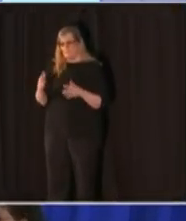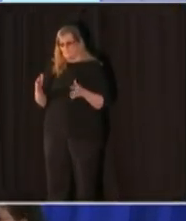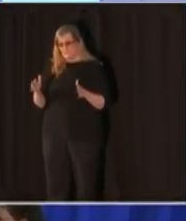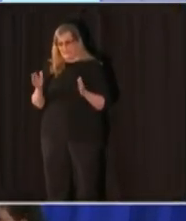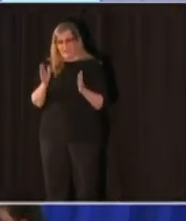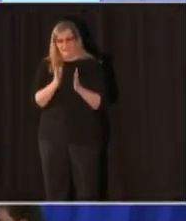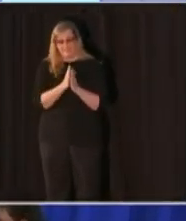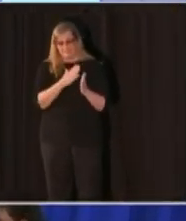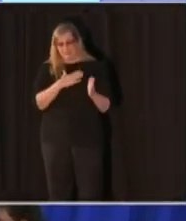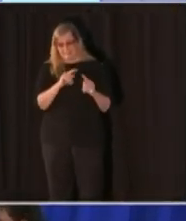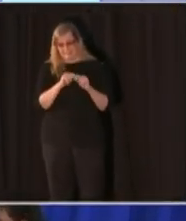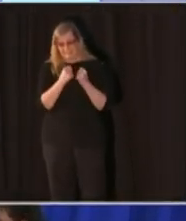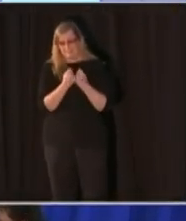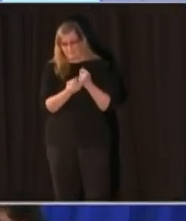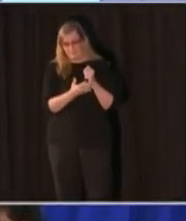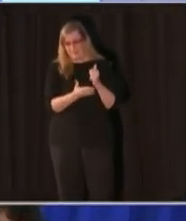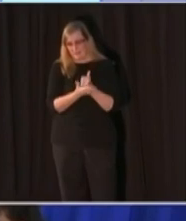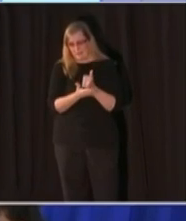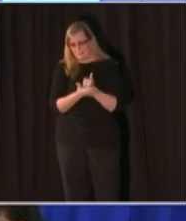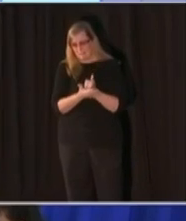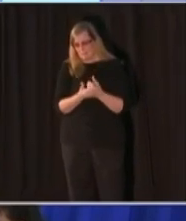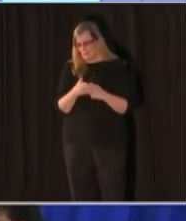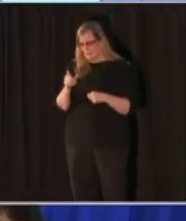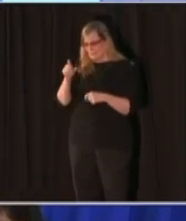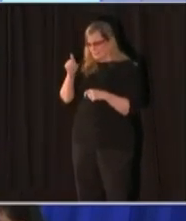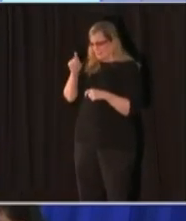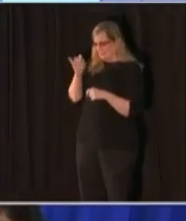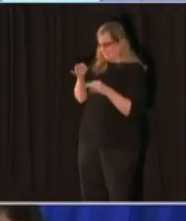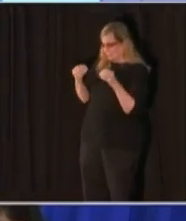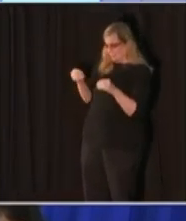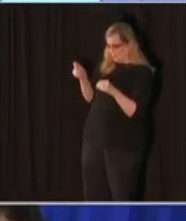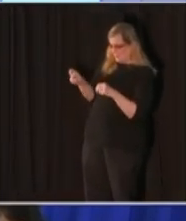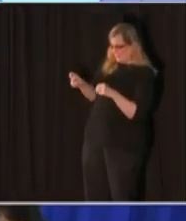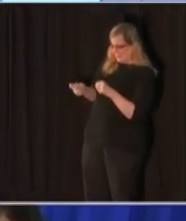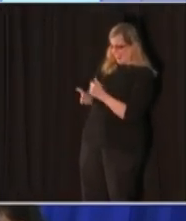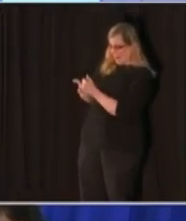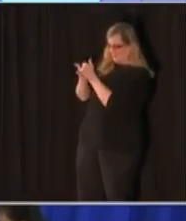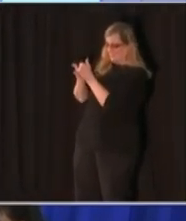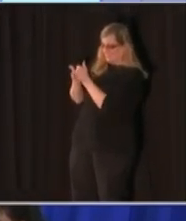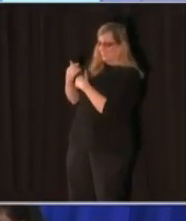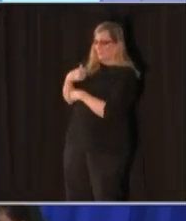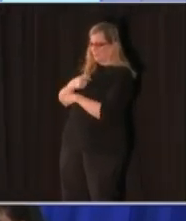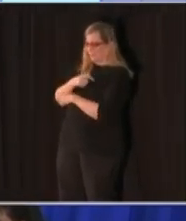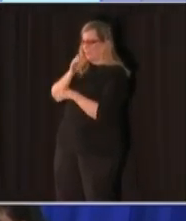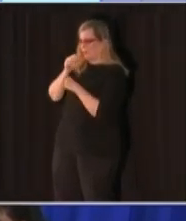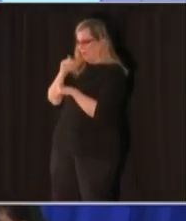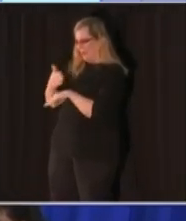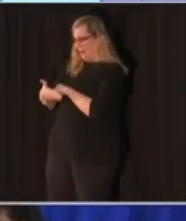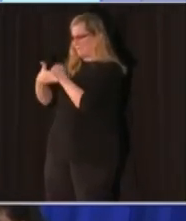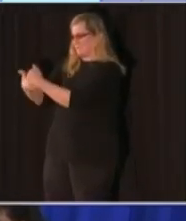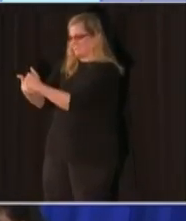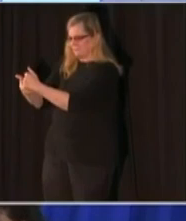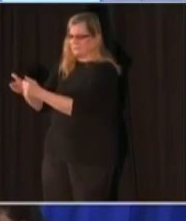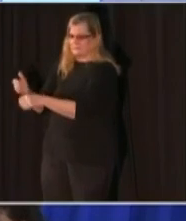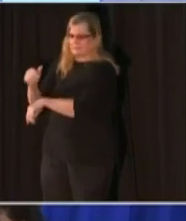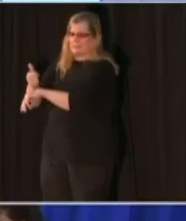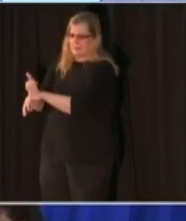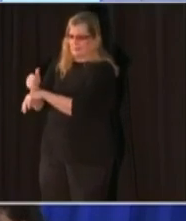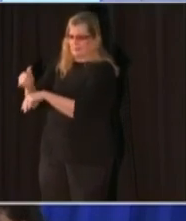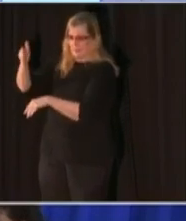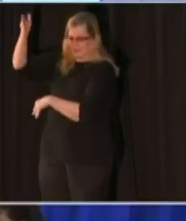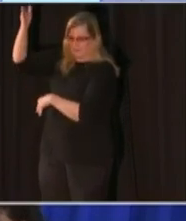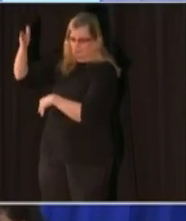if we're contacted by people who need help with that, we will help with that, DC government. And we want folks